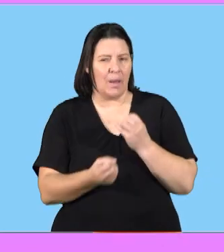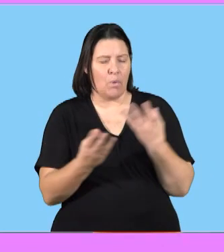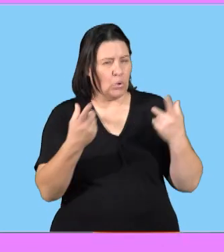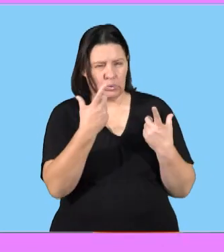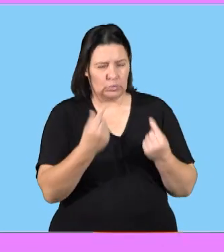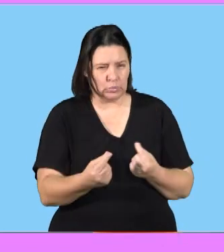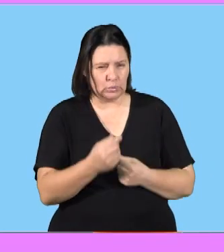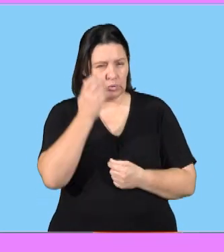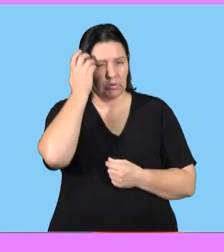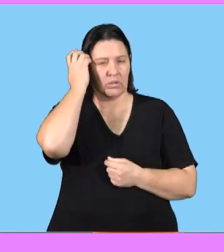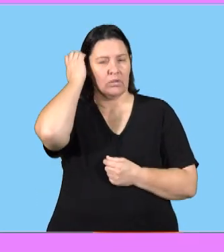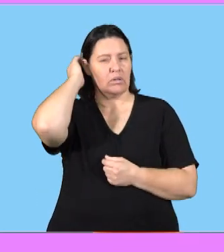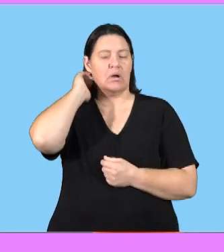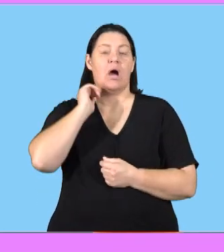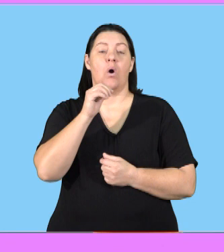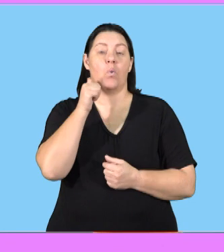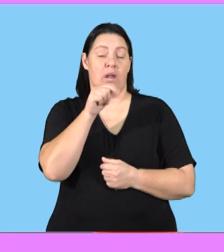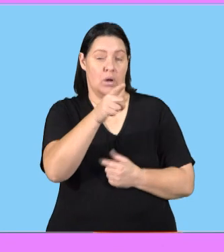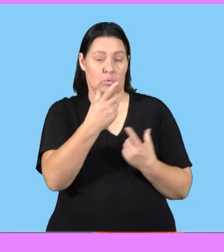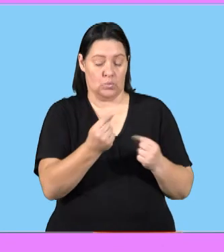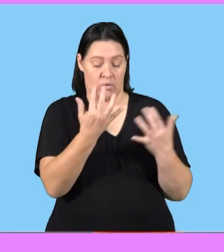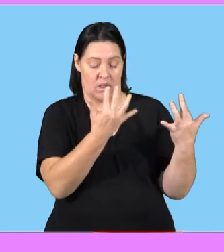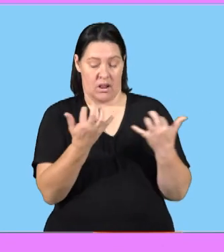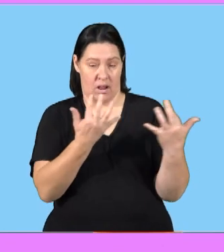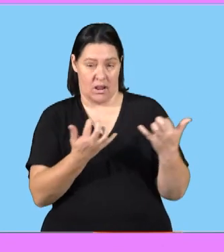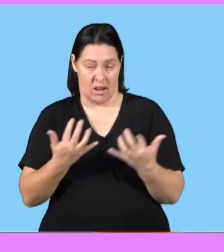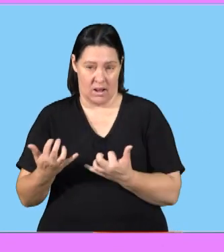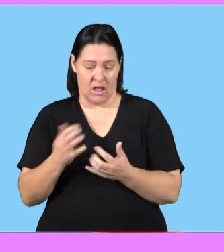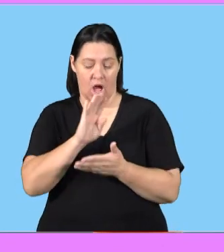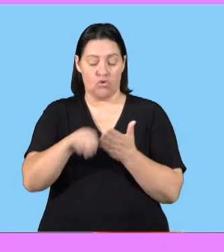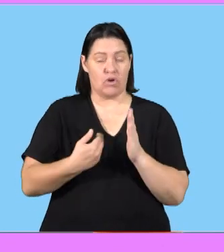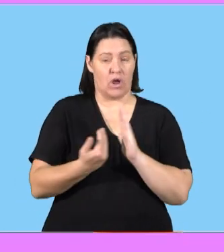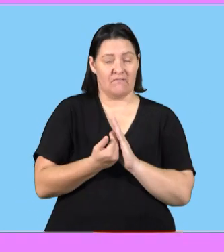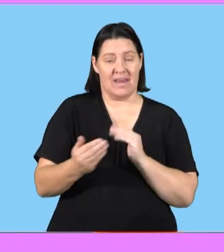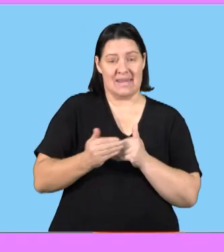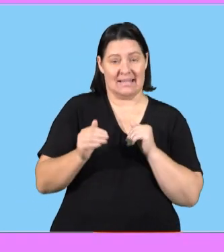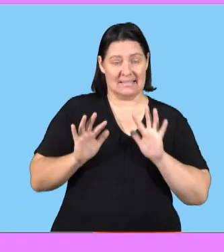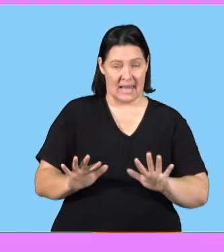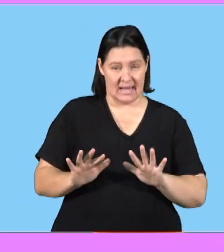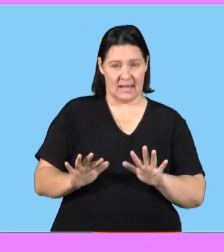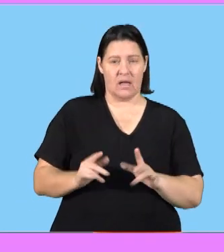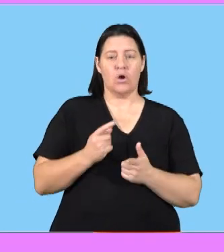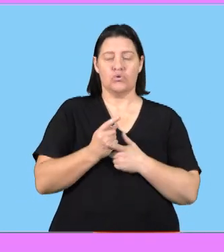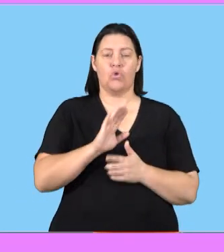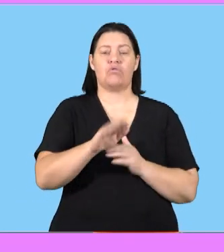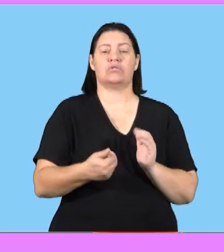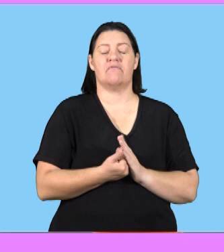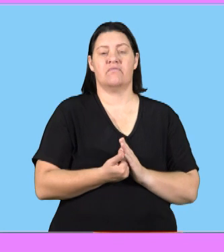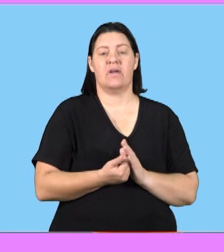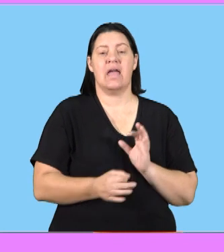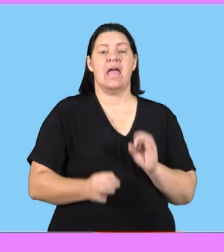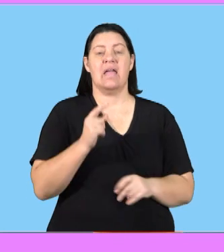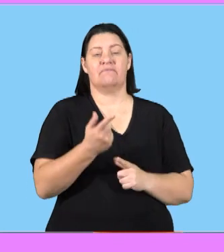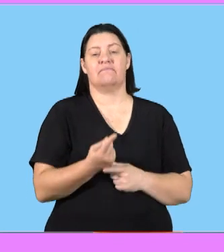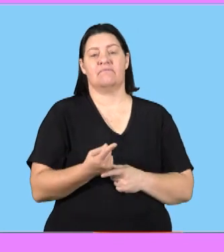that you are doing? Basically, when you are doing calculations with rounding off to the nearest 10, you round it off